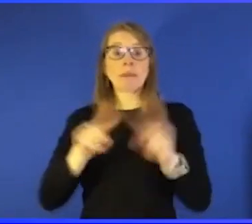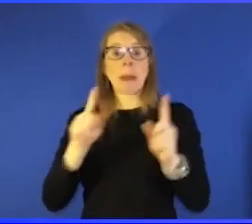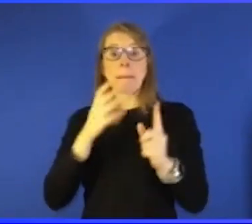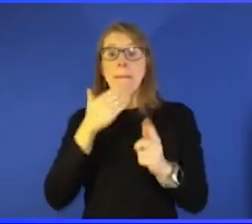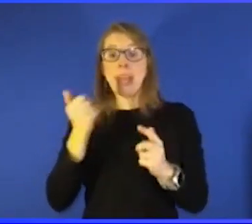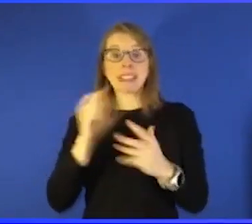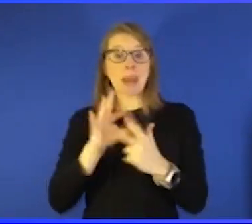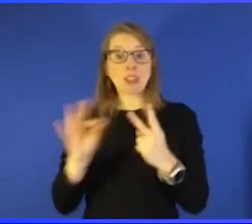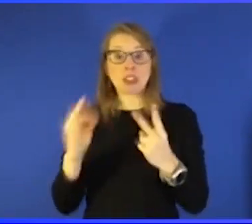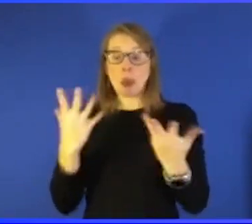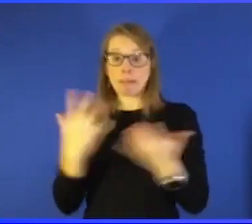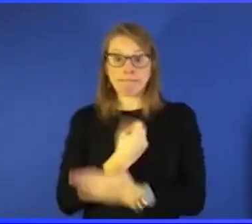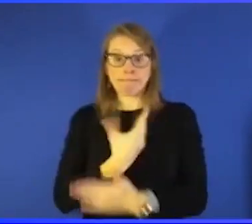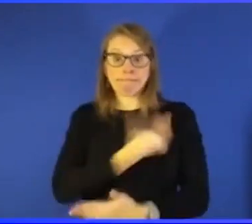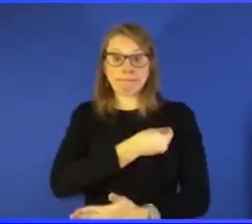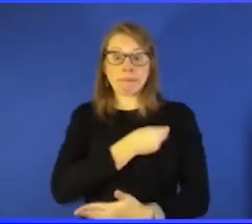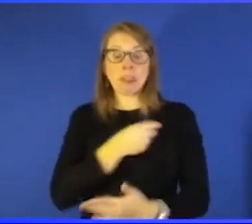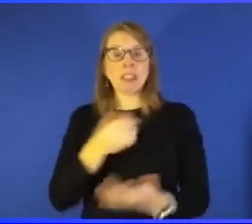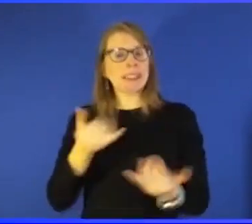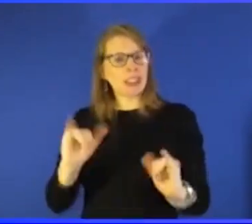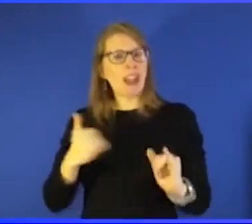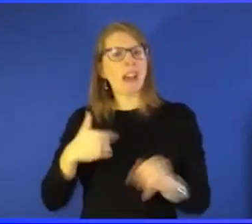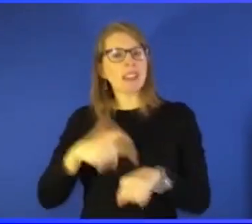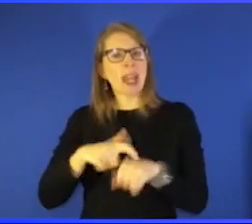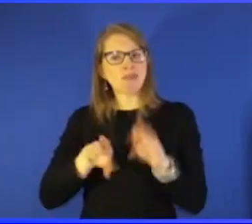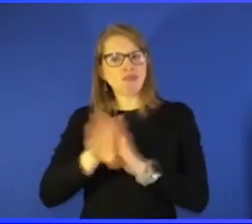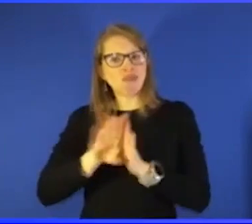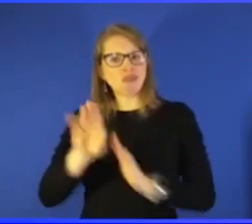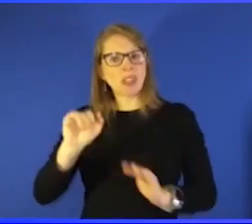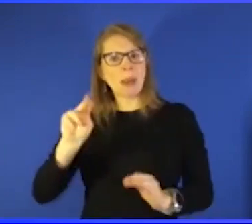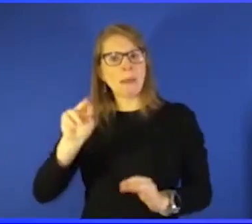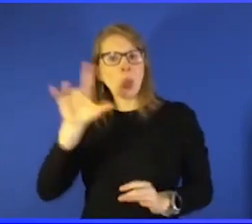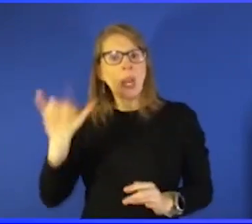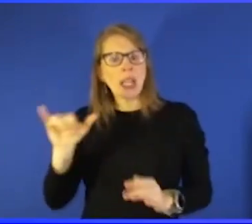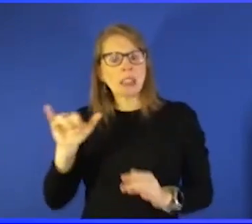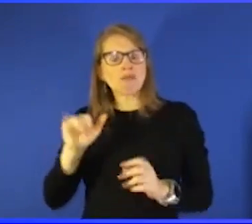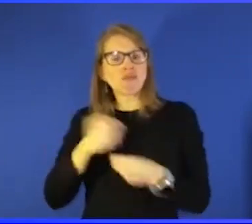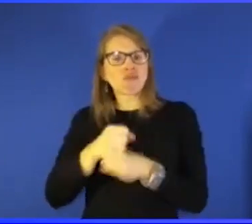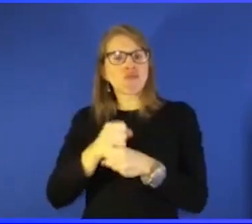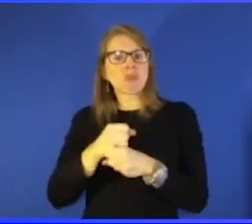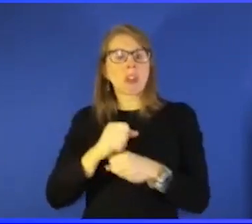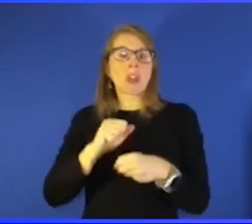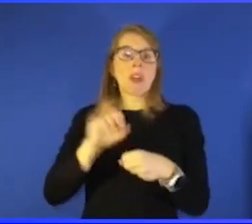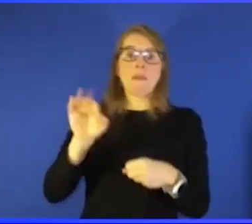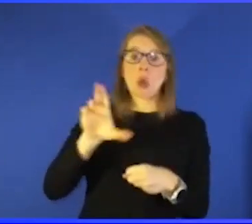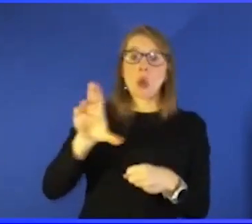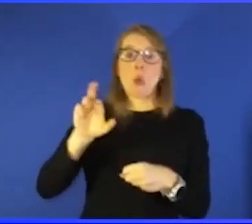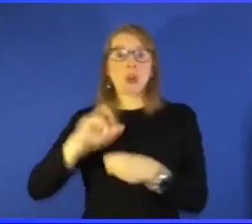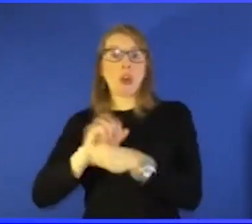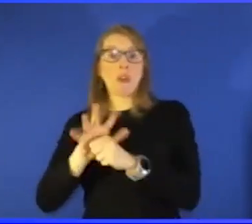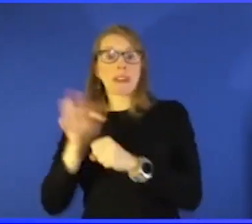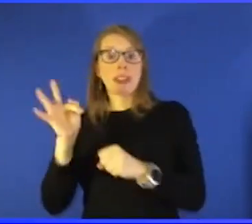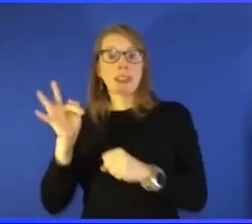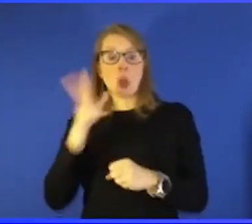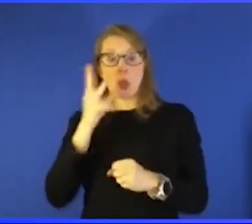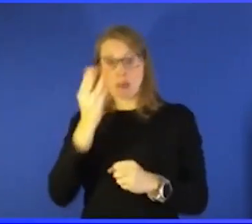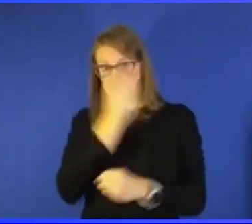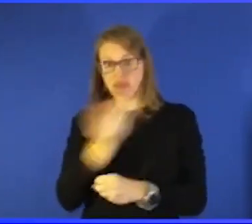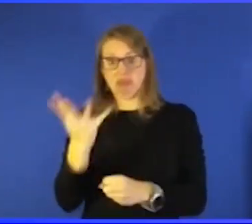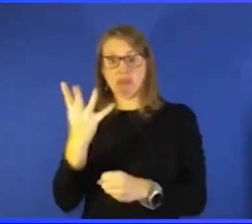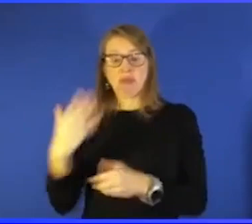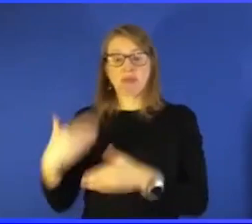You still have time to create that immunity, whether it's to influenza or COVID-19. And we will keep up with you as we move